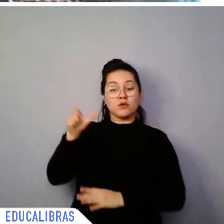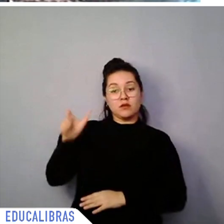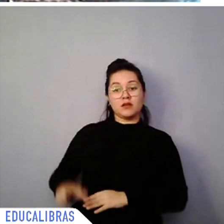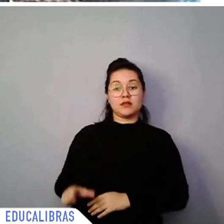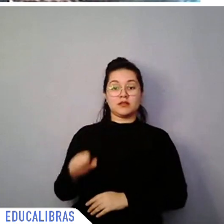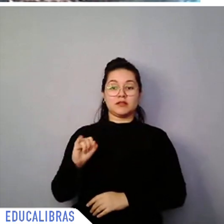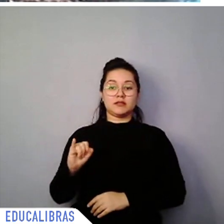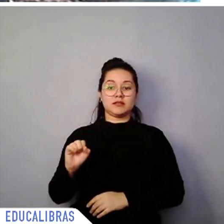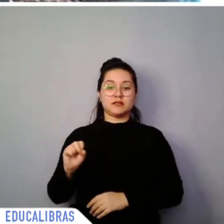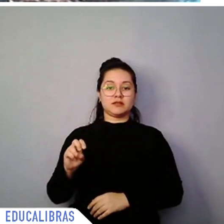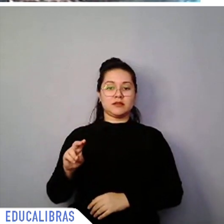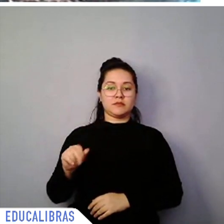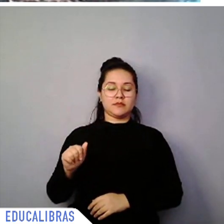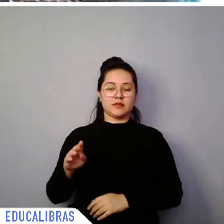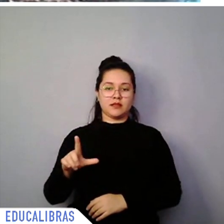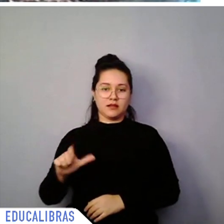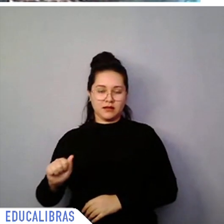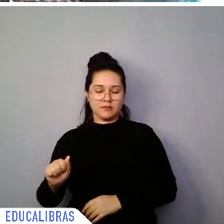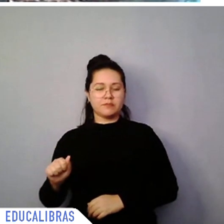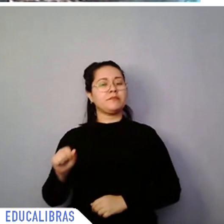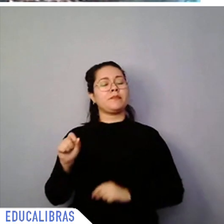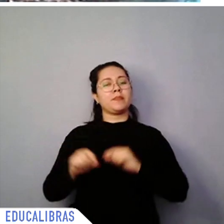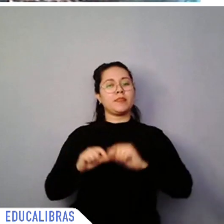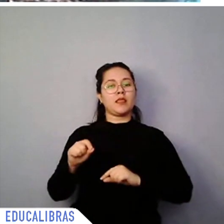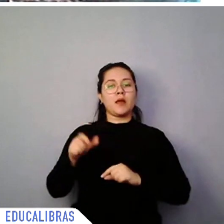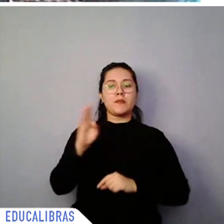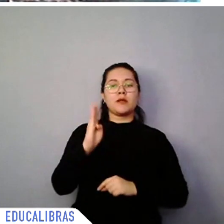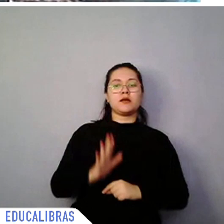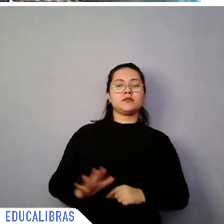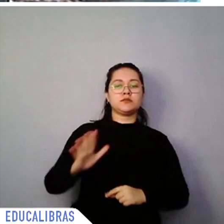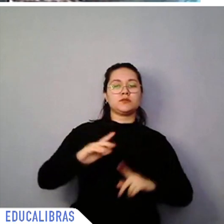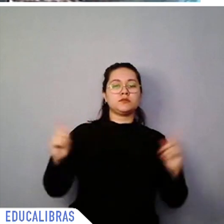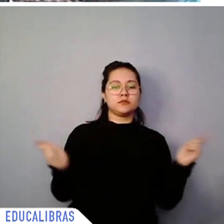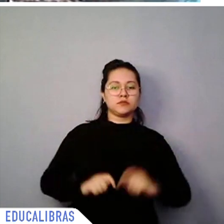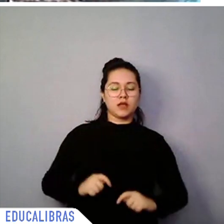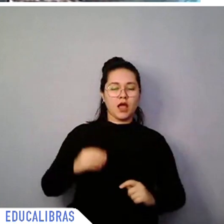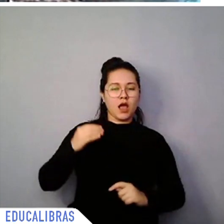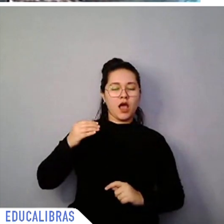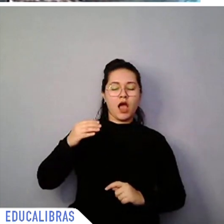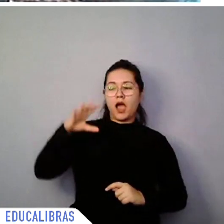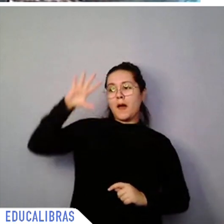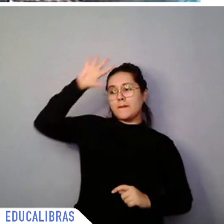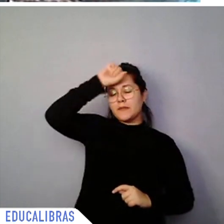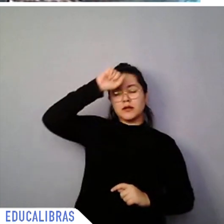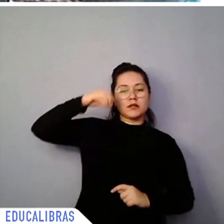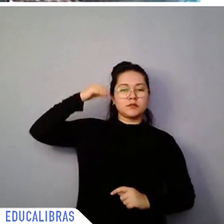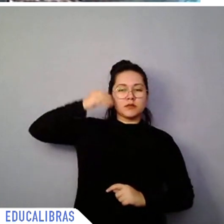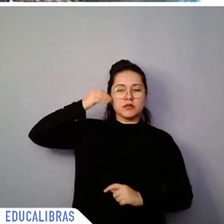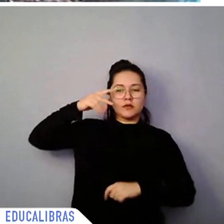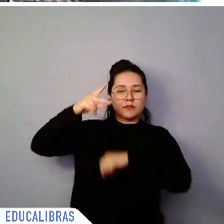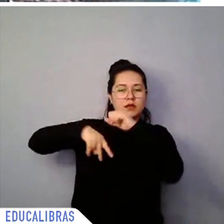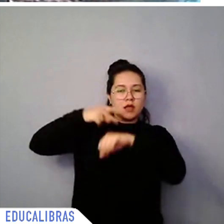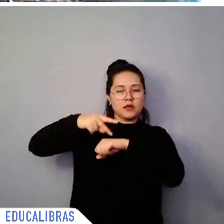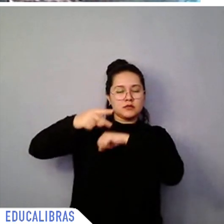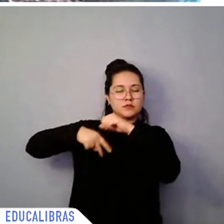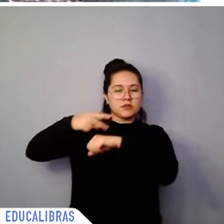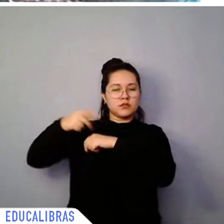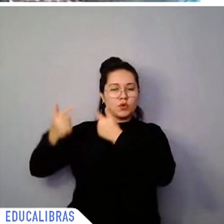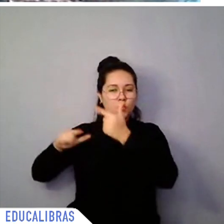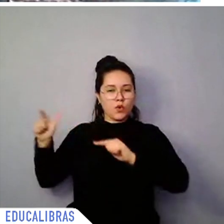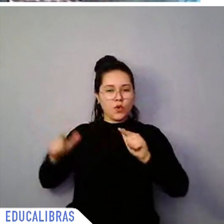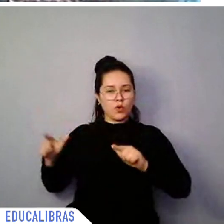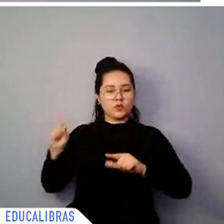Ester. The question was sent by Isabella Vieira. What could Brazil learn from the experience from the other countries in